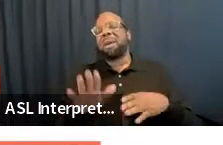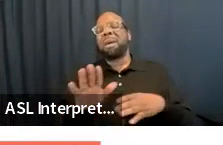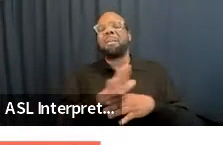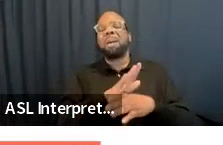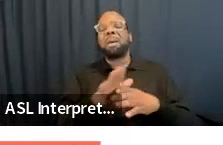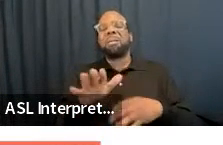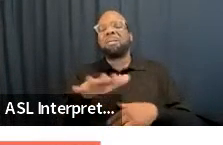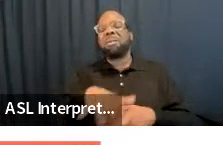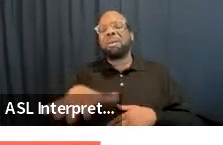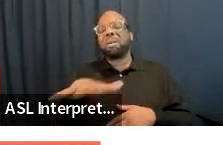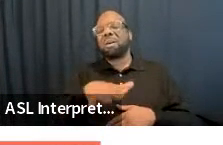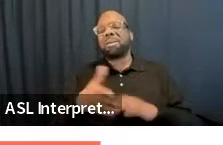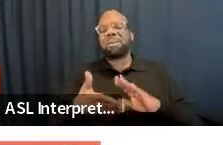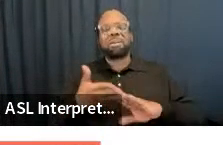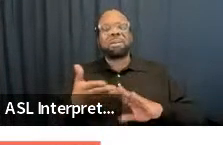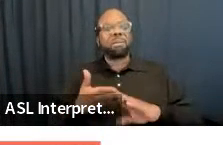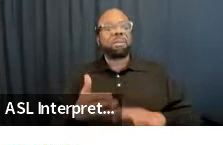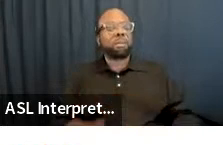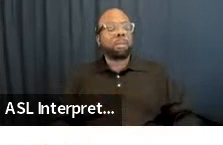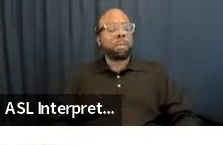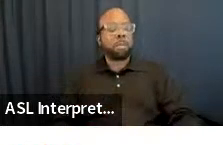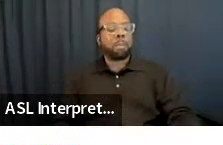operation. Next slide, please.